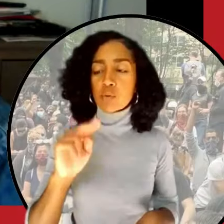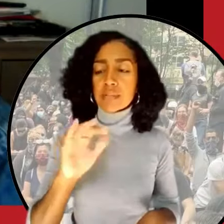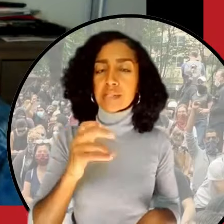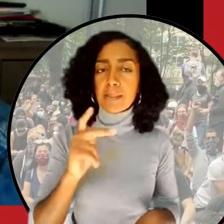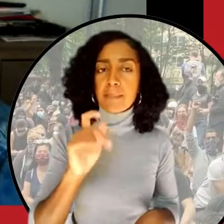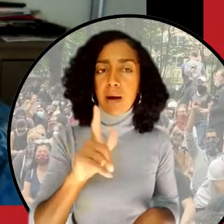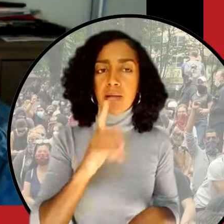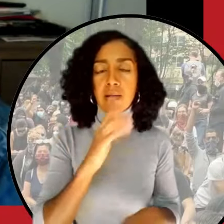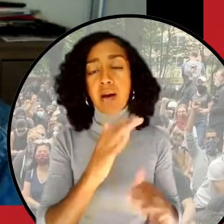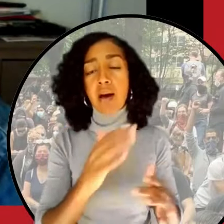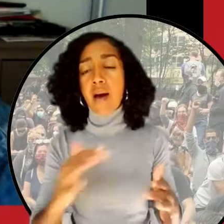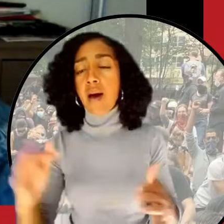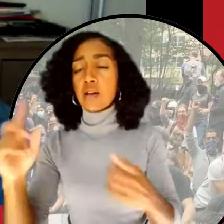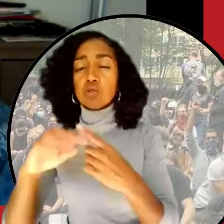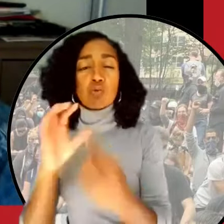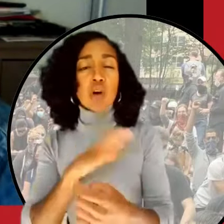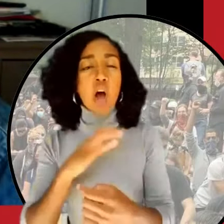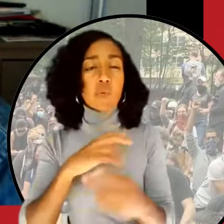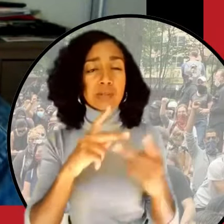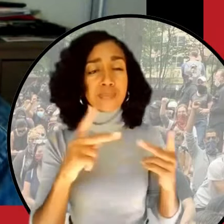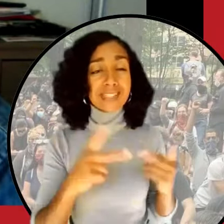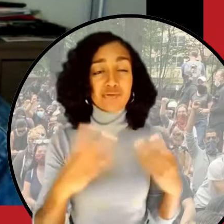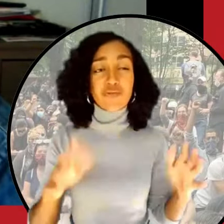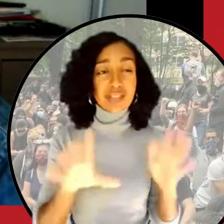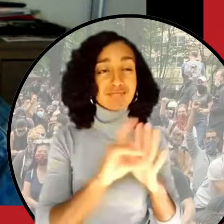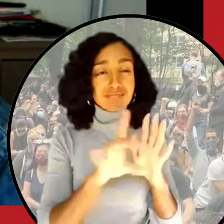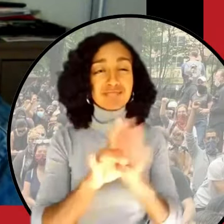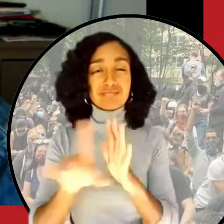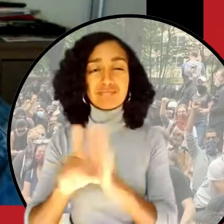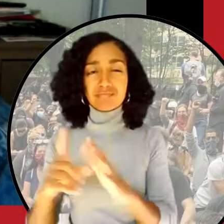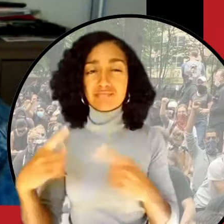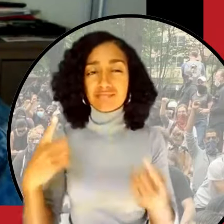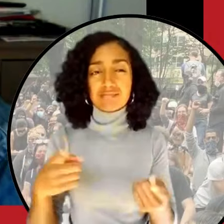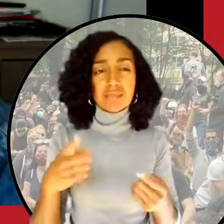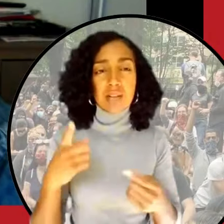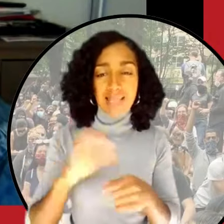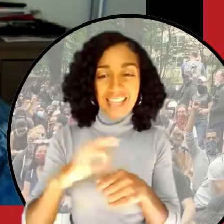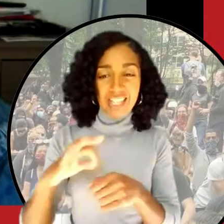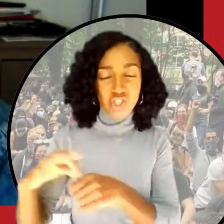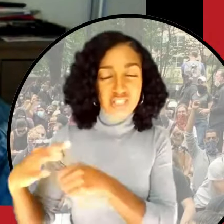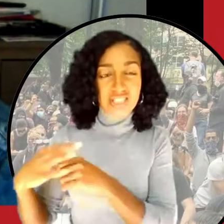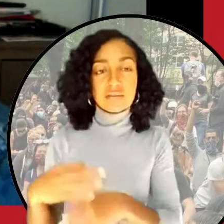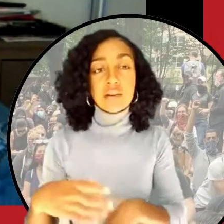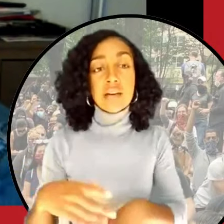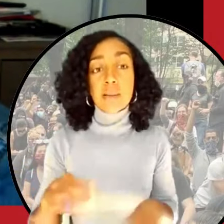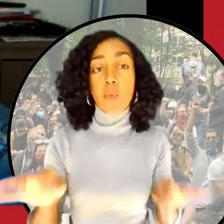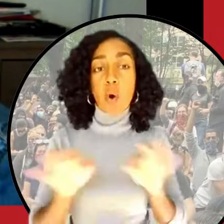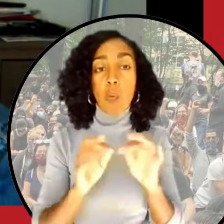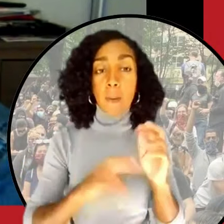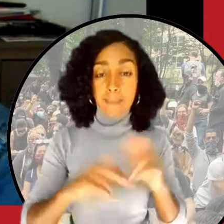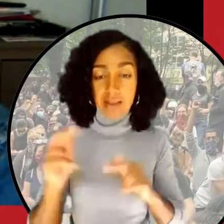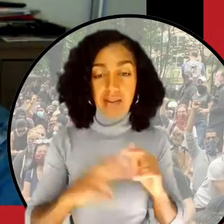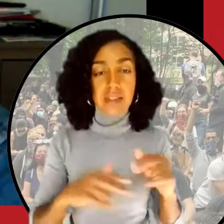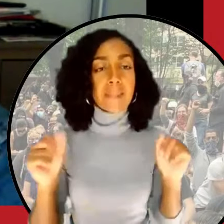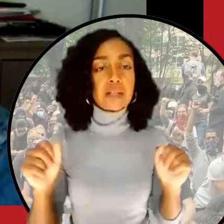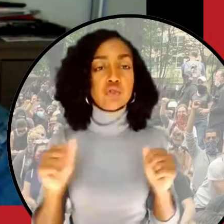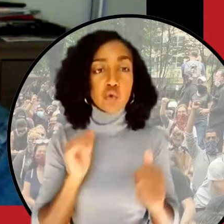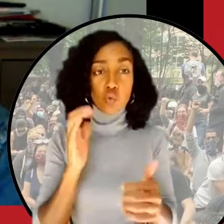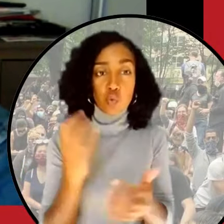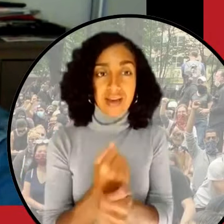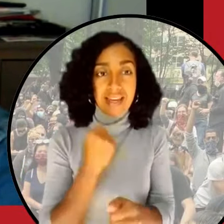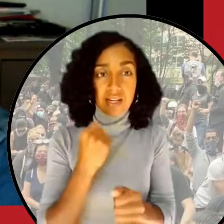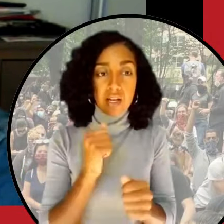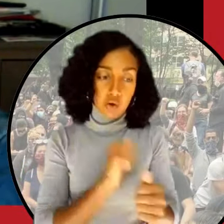Congress. It's important that we build the capacity to win races at a local level, so we build that